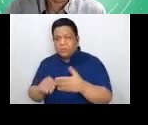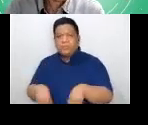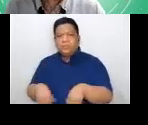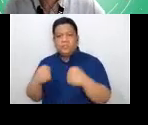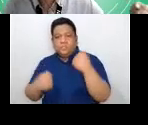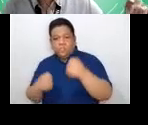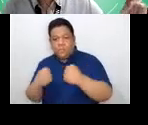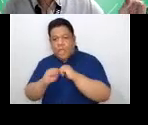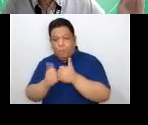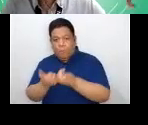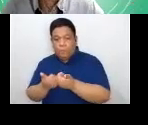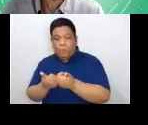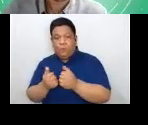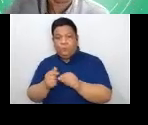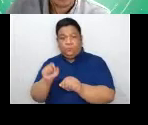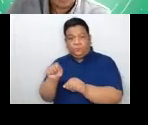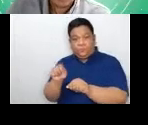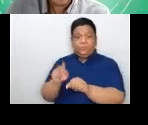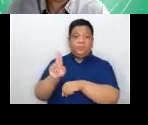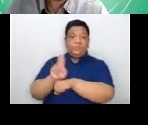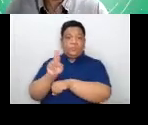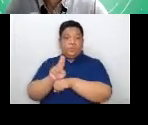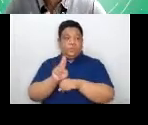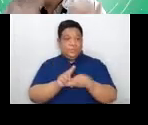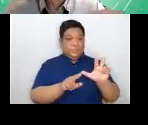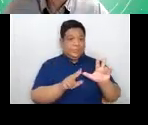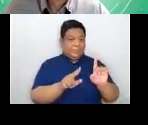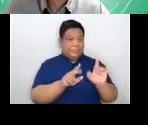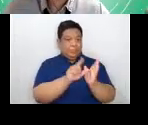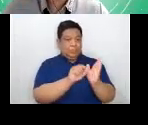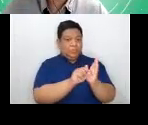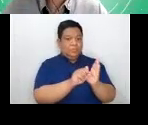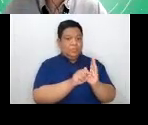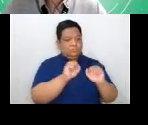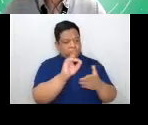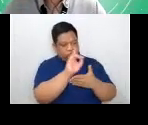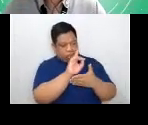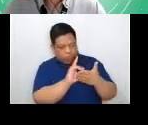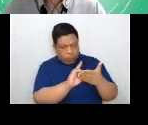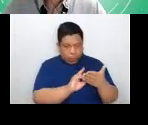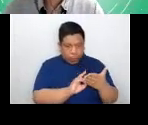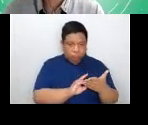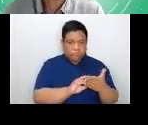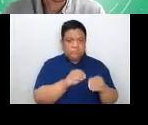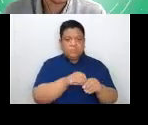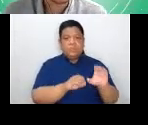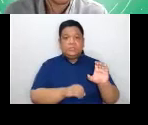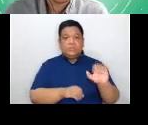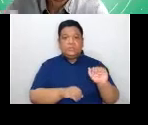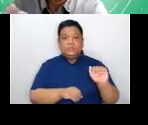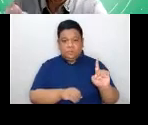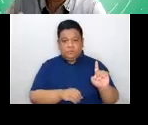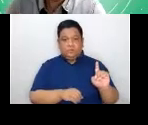panels. Using a 3D printer, you could design it digitally in CAD. You can have it 3D